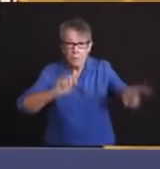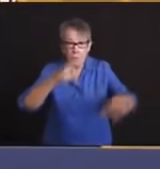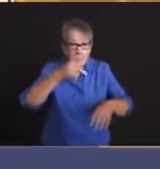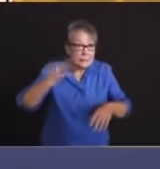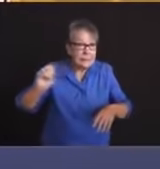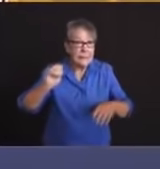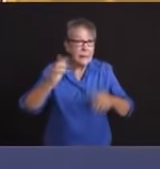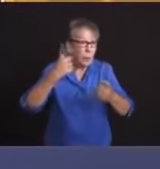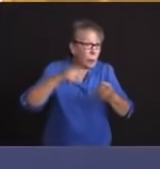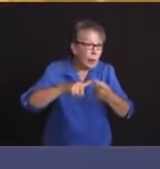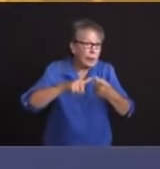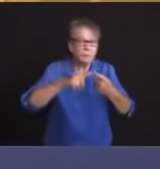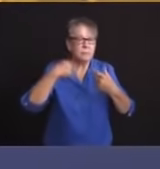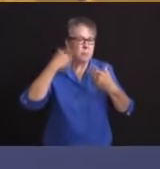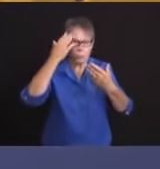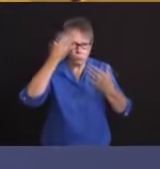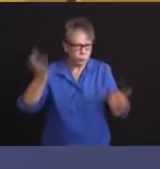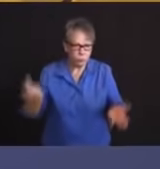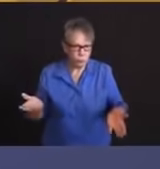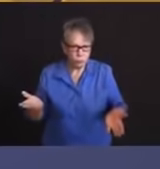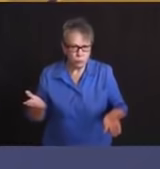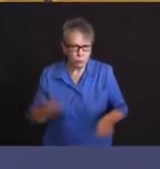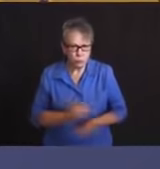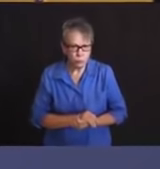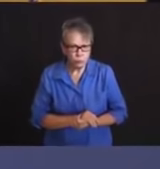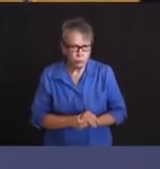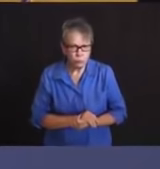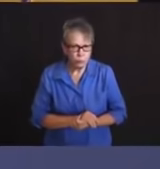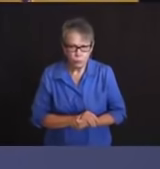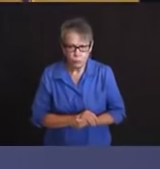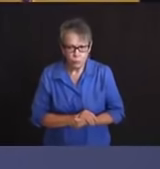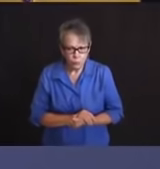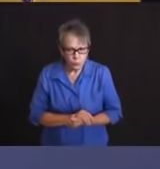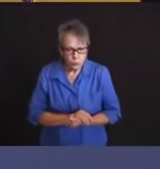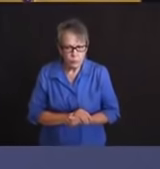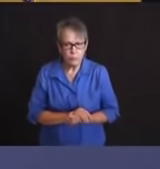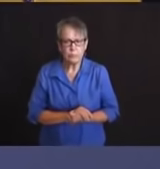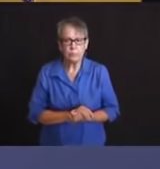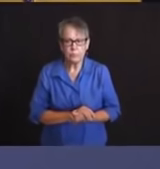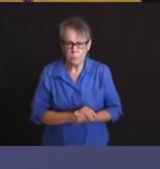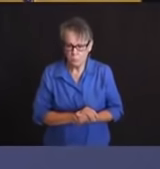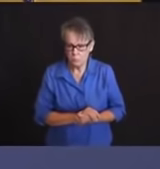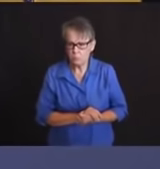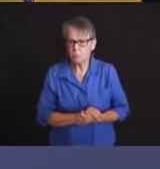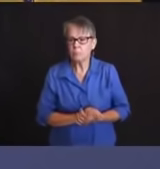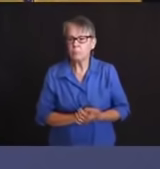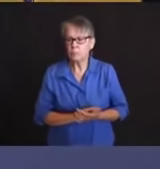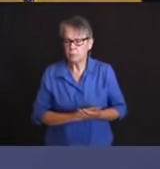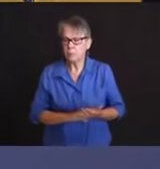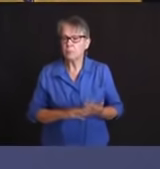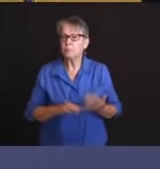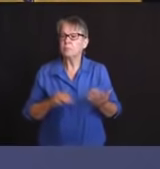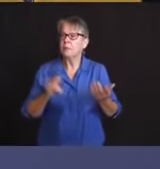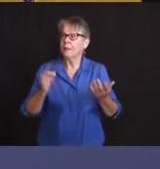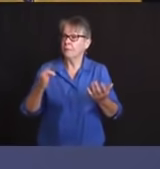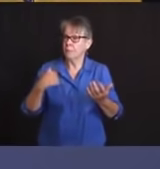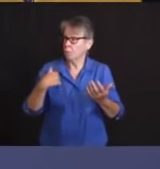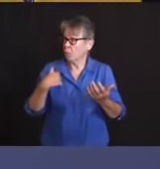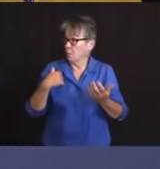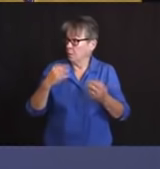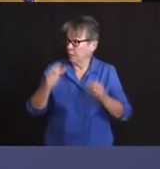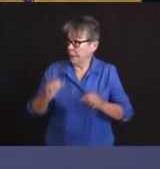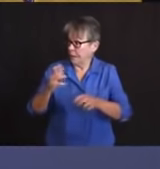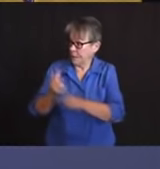came up with, that they implied at least, and if it turns out to be the case, this is a potential game changer. We talked about it, is